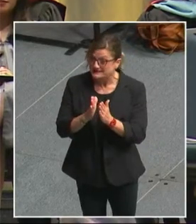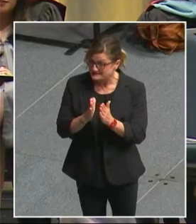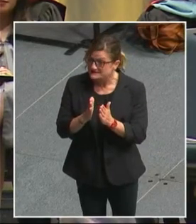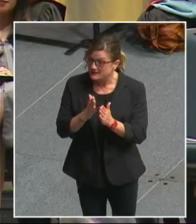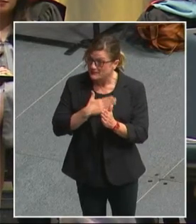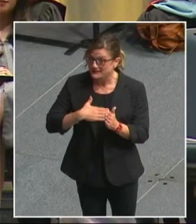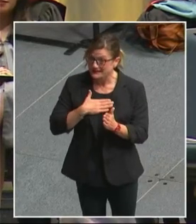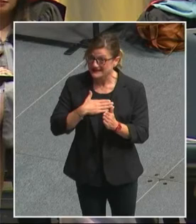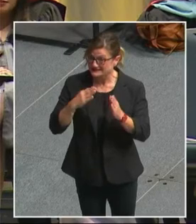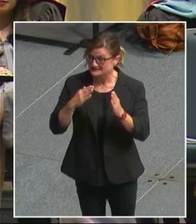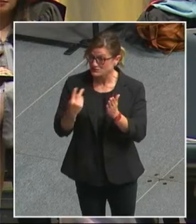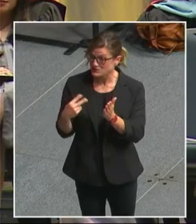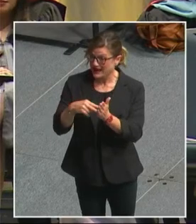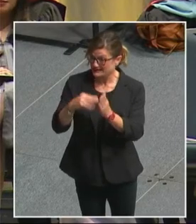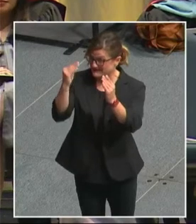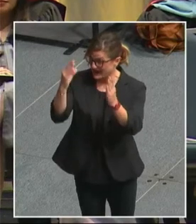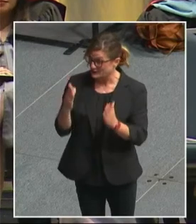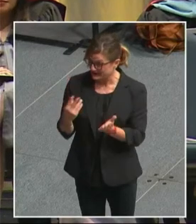please rise.